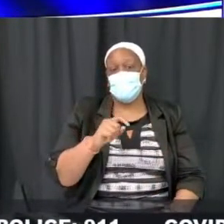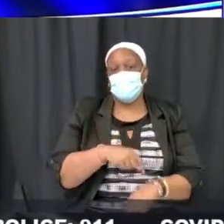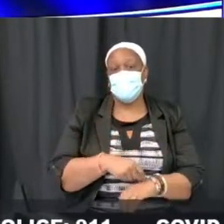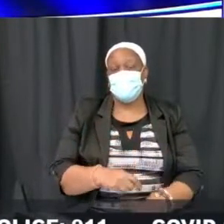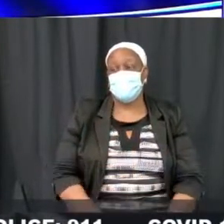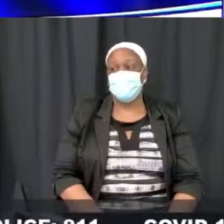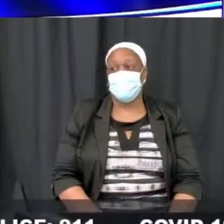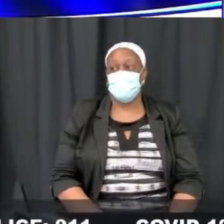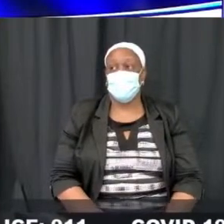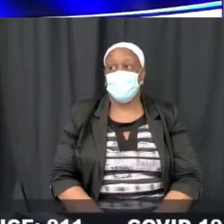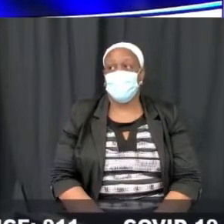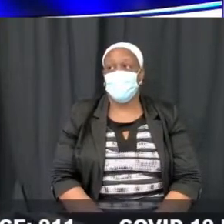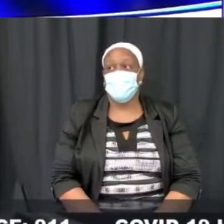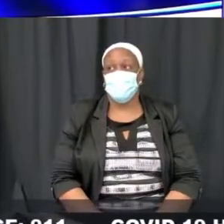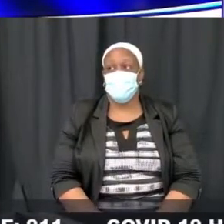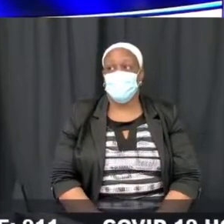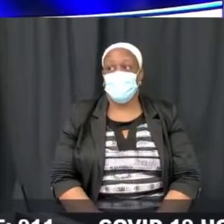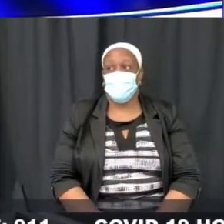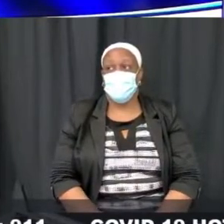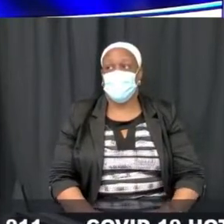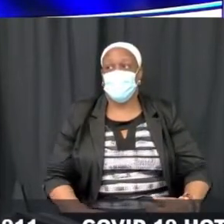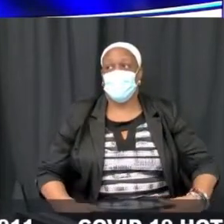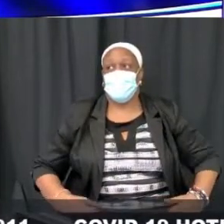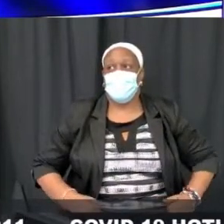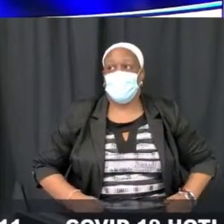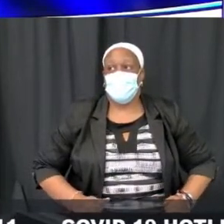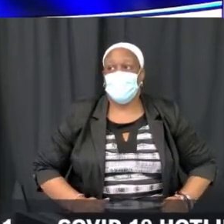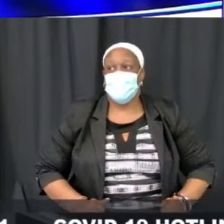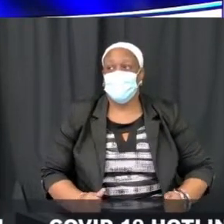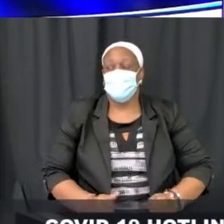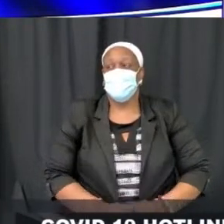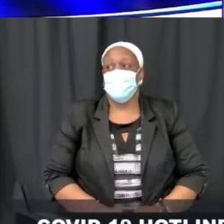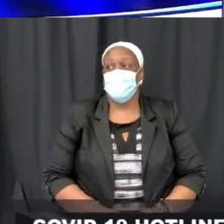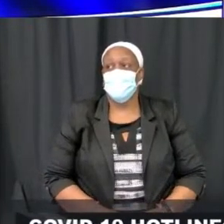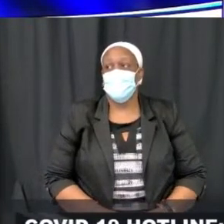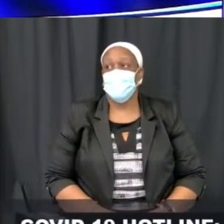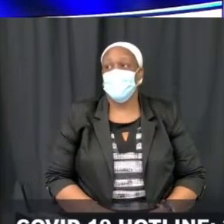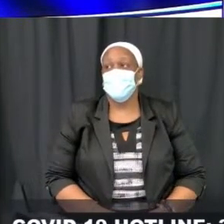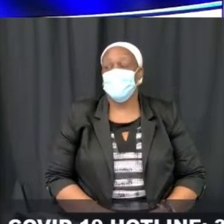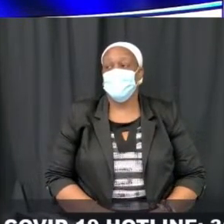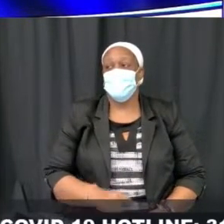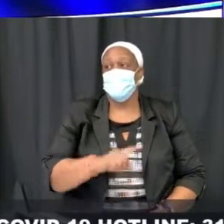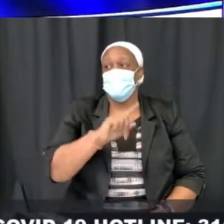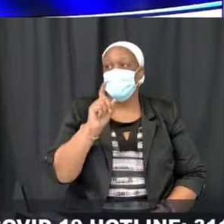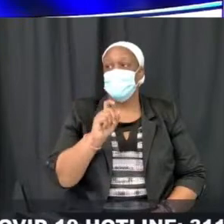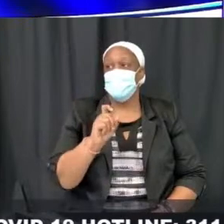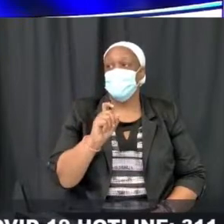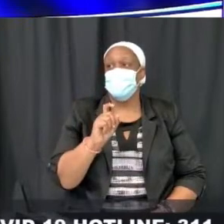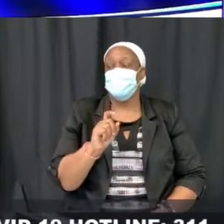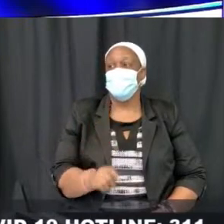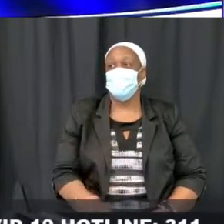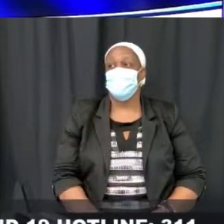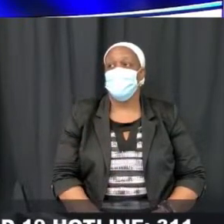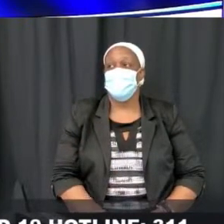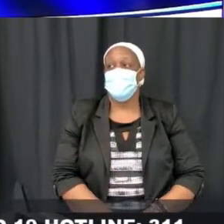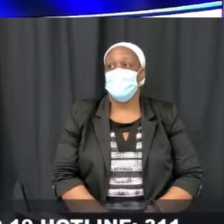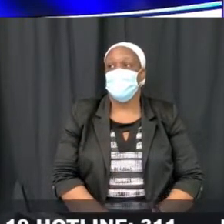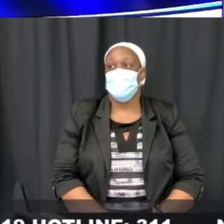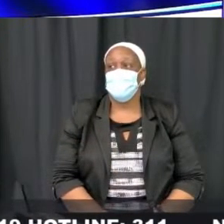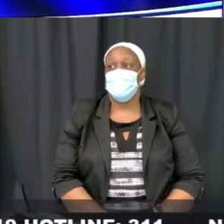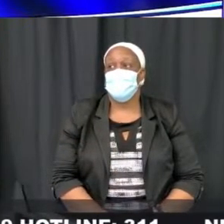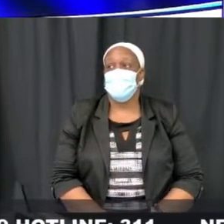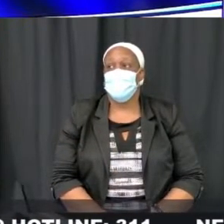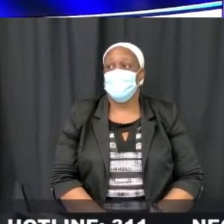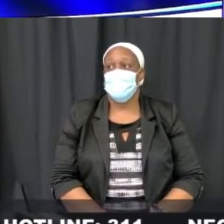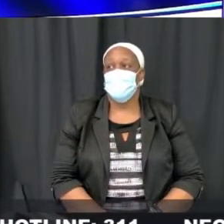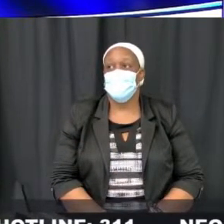Thank you very much, Mr. Samuel. That brings us to the question and answer segment. And the first question has to do with